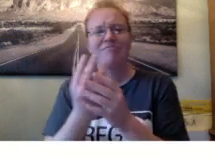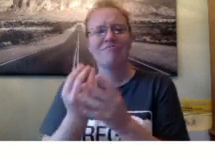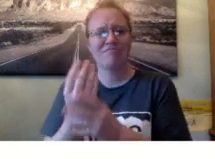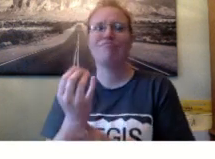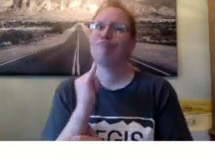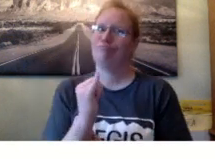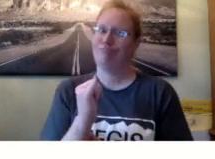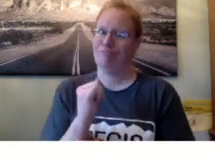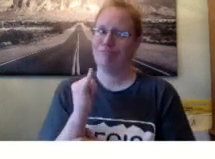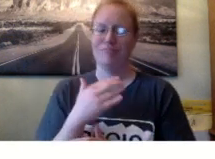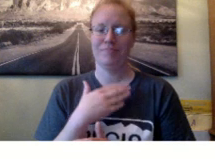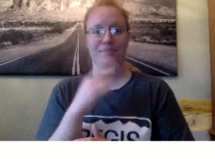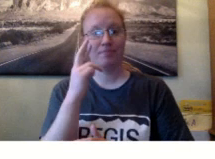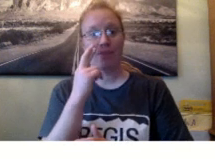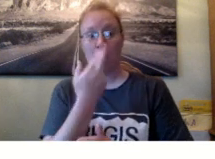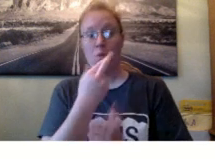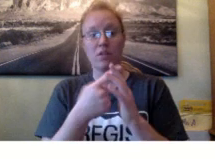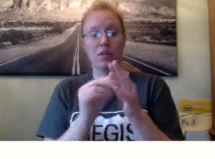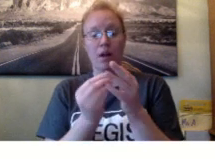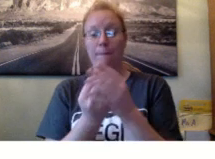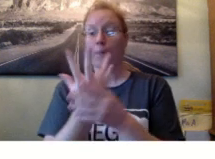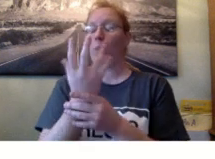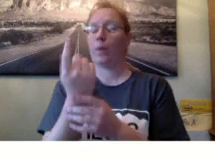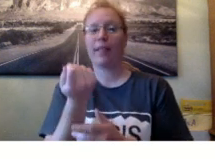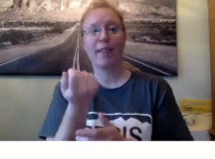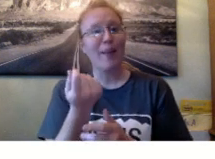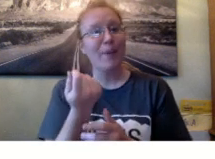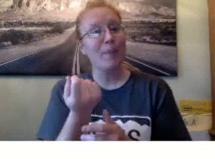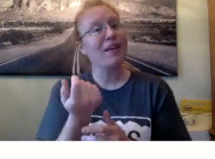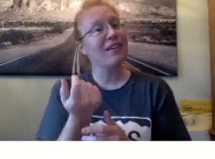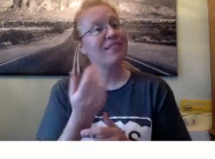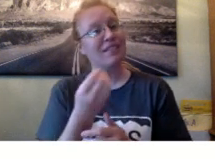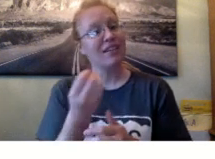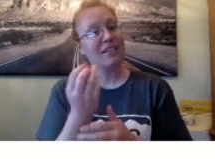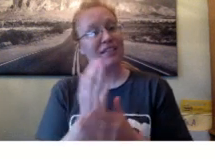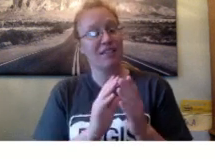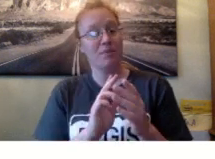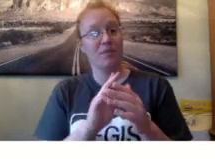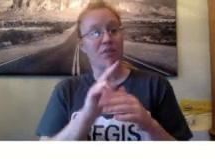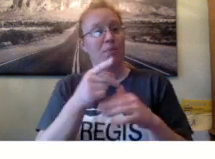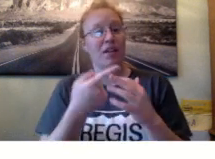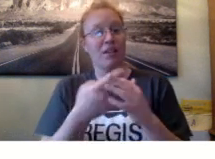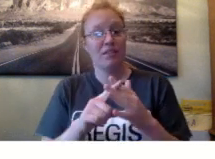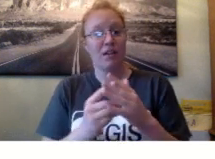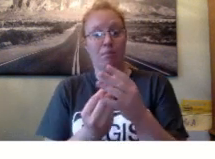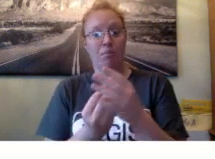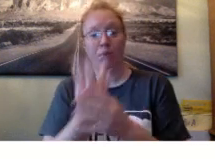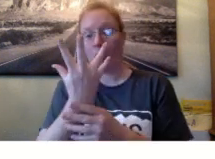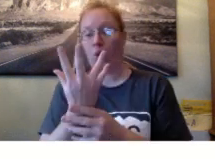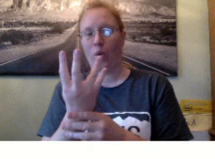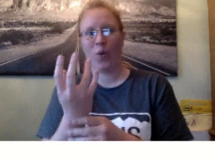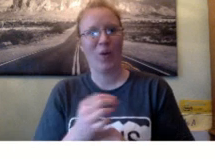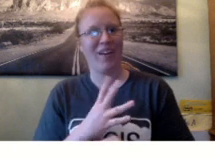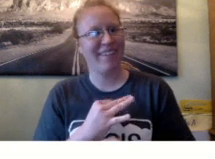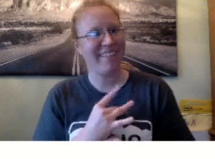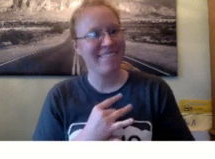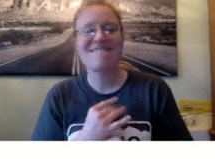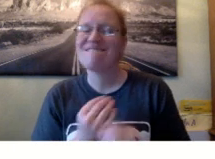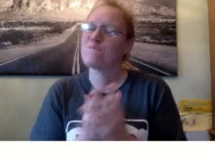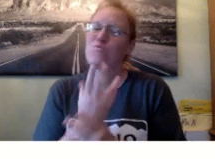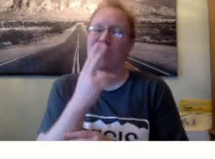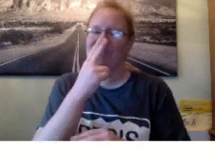Me too. My rosebuds are starting to bloom a little bit, and some of our plants are starting to poke up out of the dirt. Okay, spring's